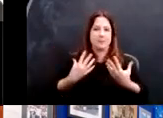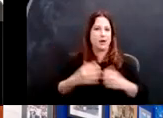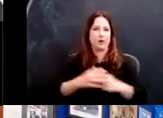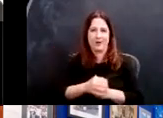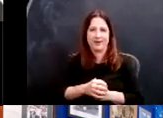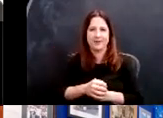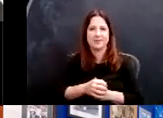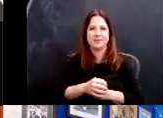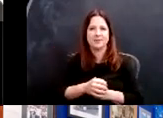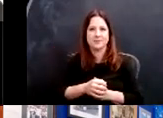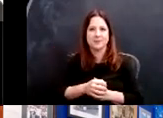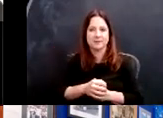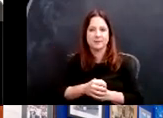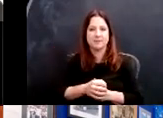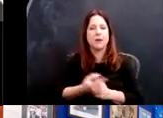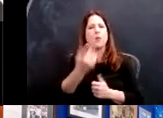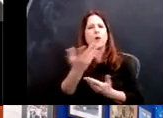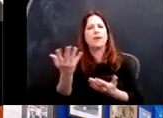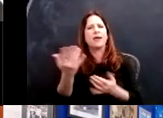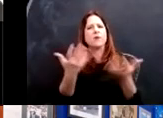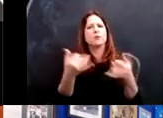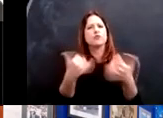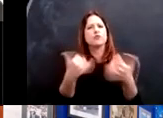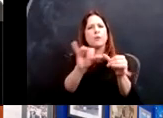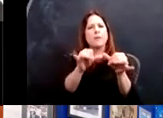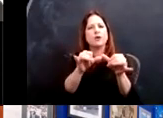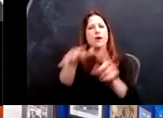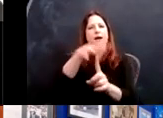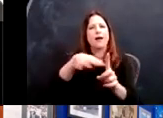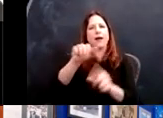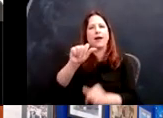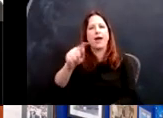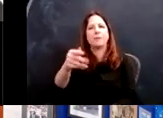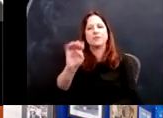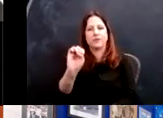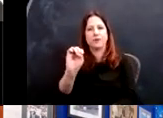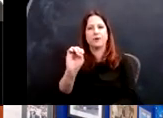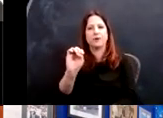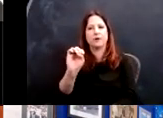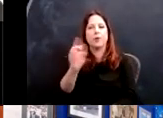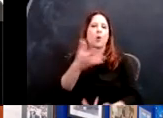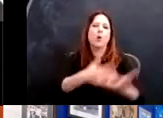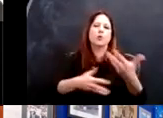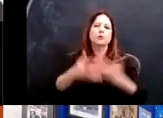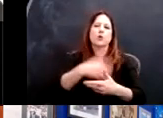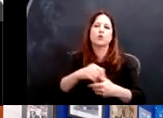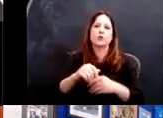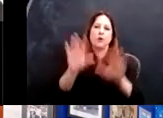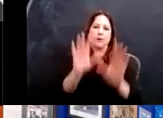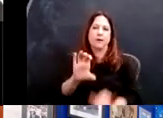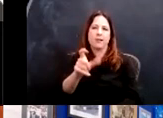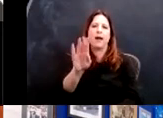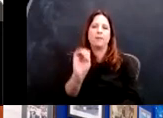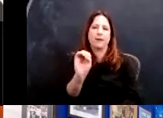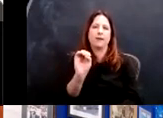of the things, you know, in terms of measuring the kind of the atmosphere dimensions is the social climate. Sometimes it's referred to as the social climate.